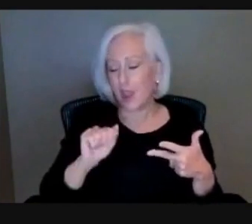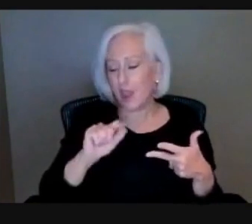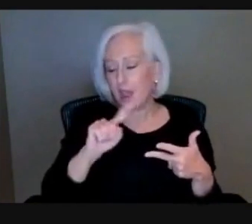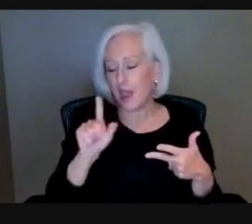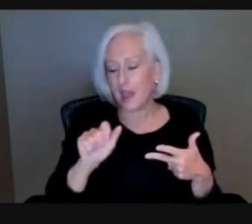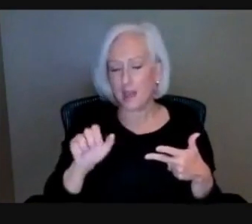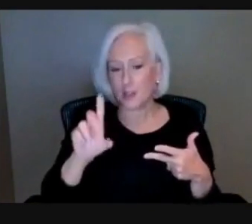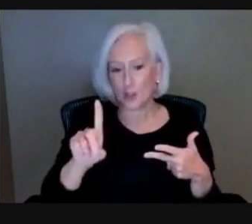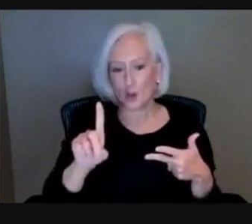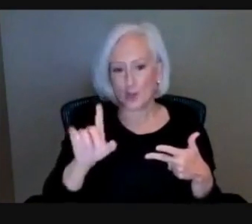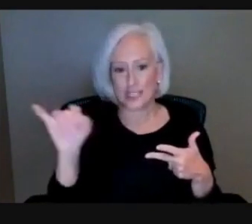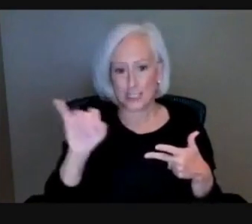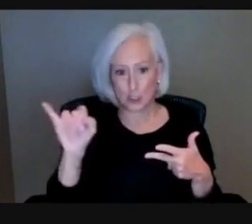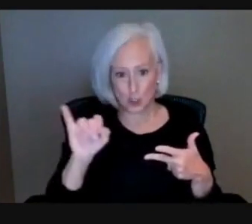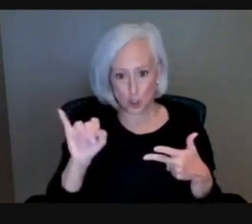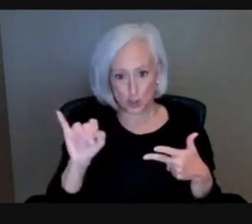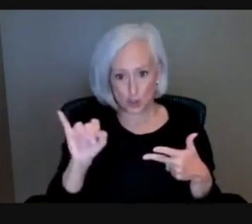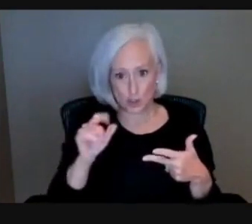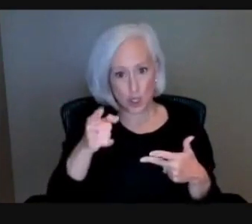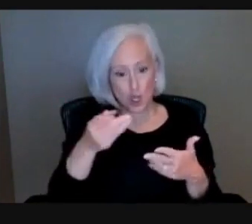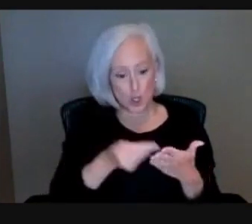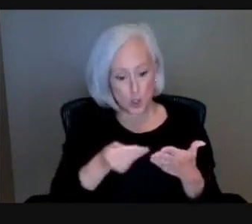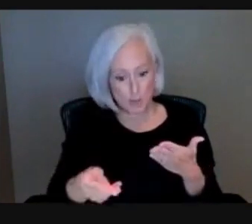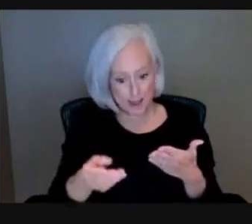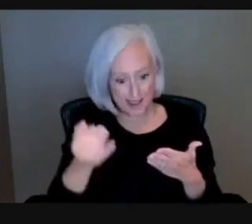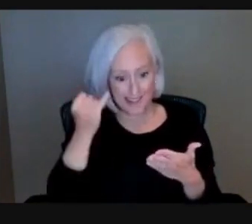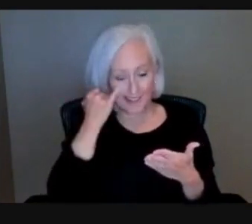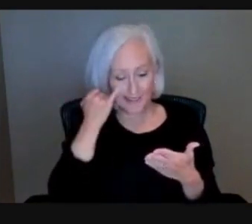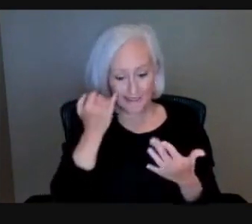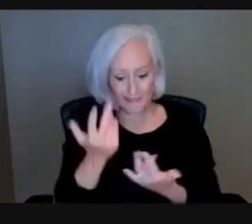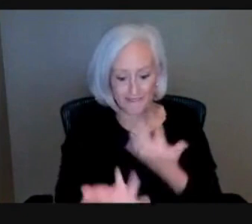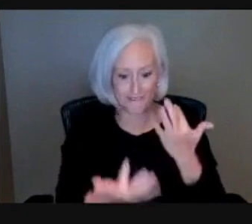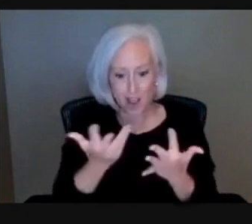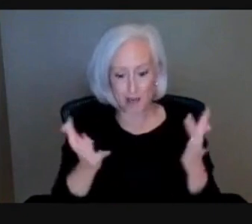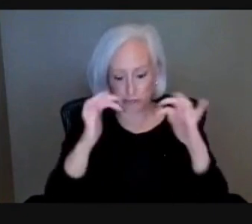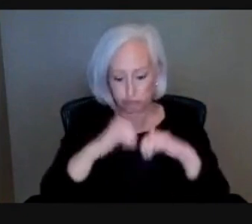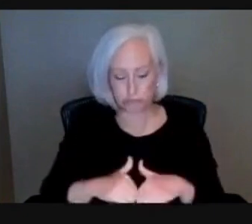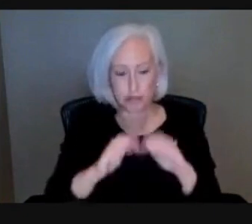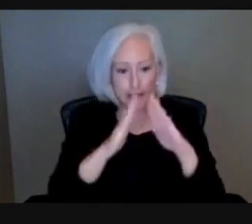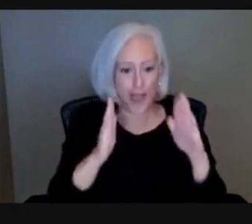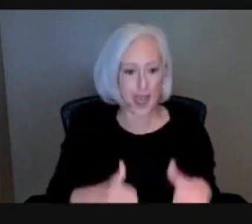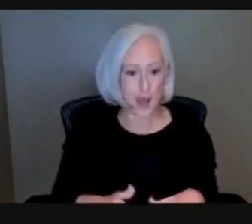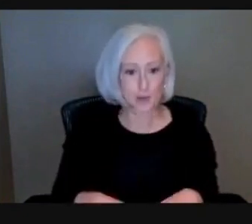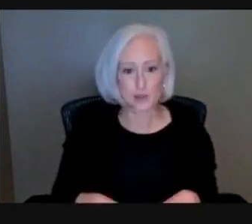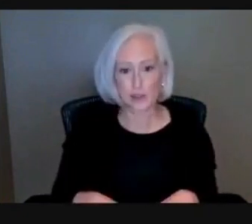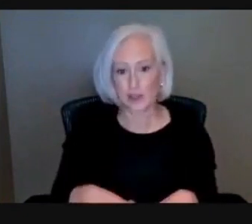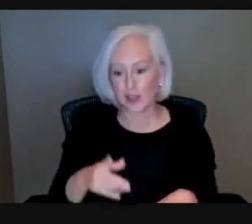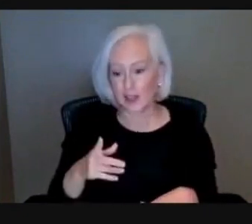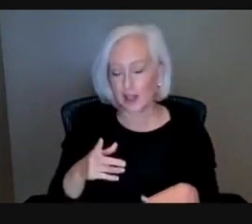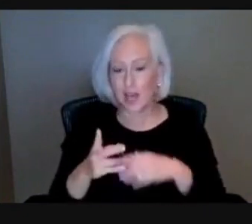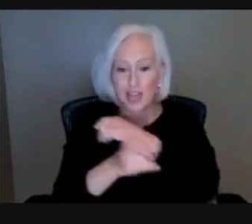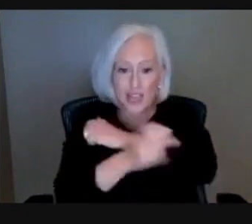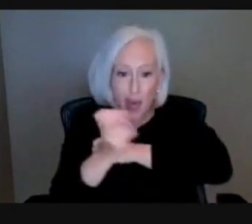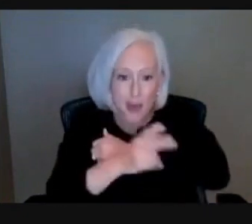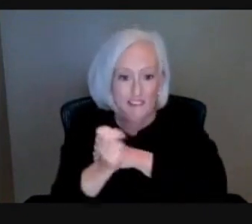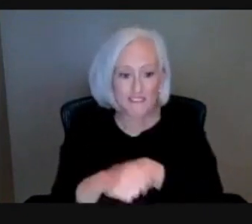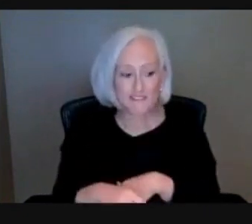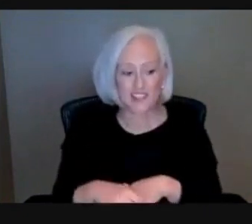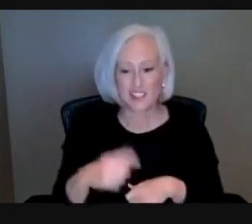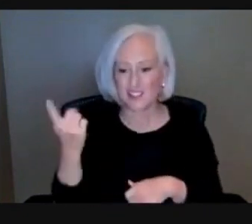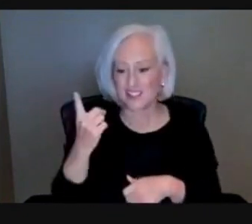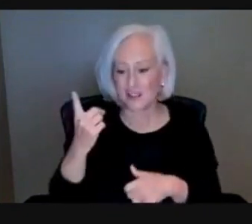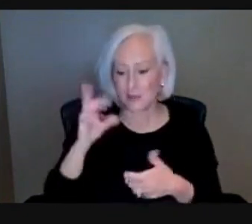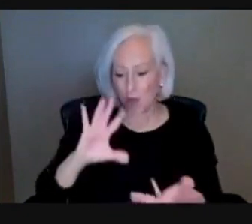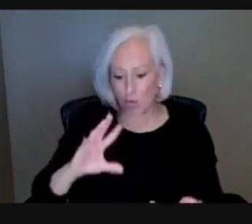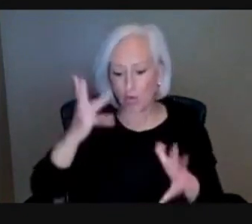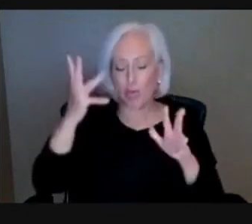Hazard insurance is something that you buy in case there's a fire, in case there's a theft, in case something funky happens to your house and you need to